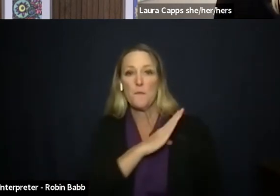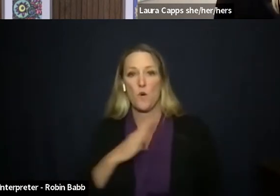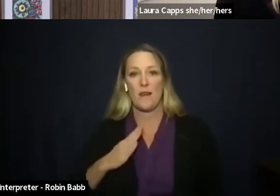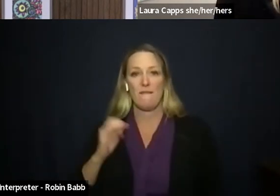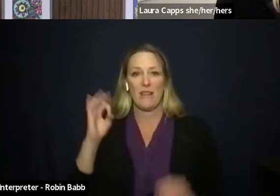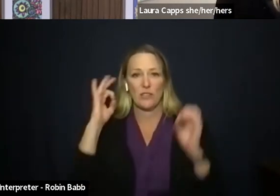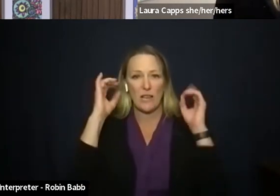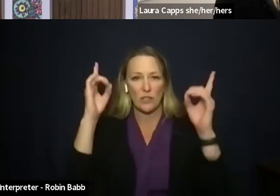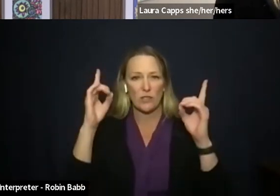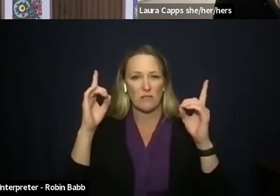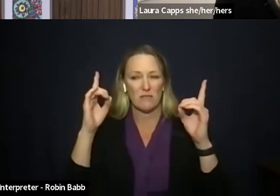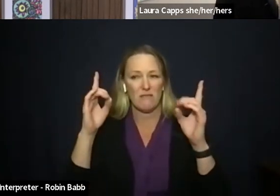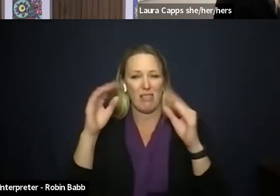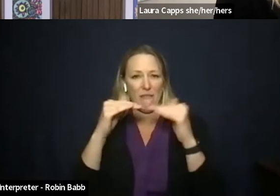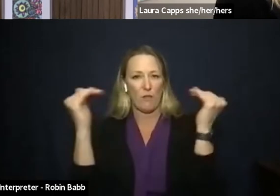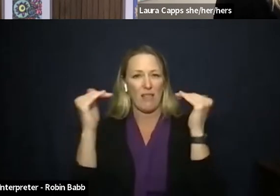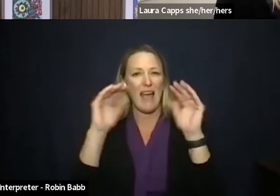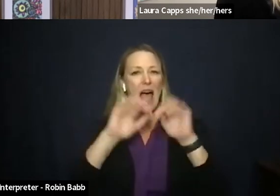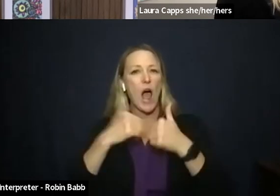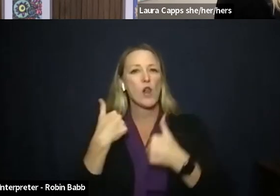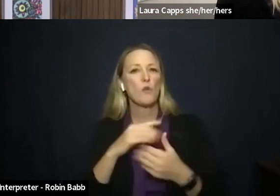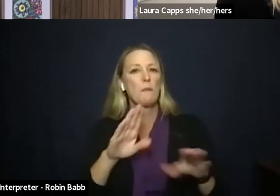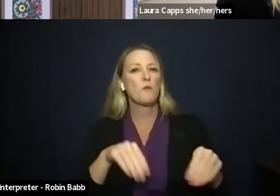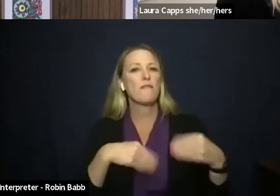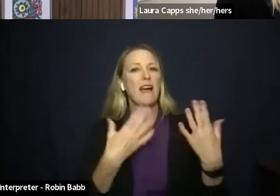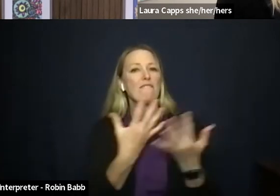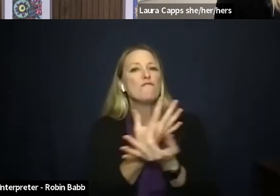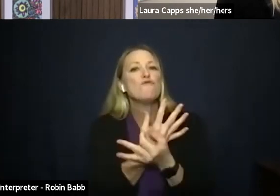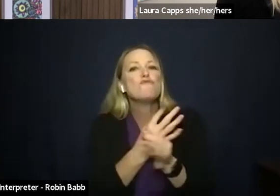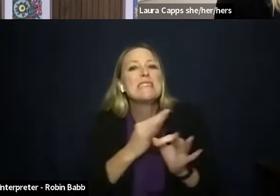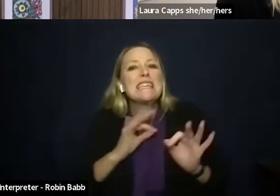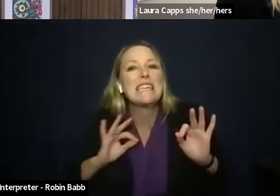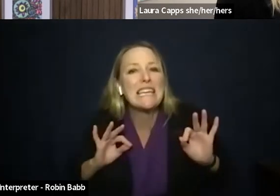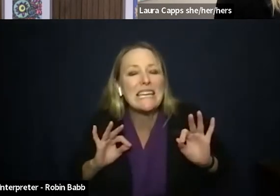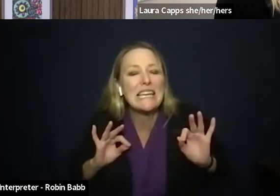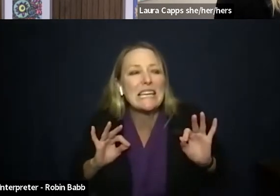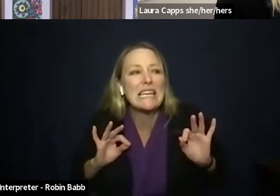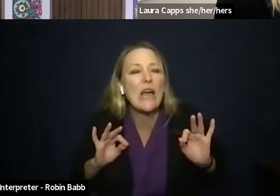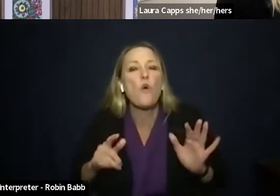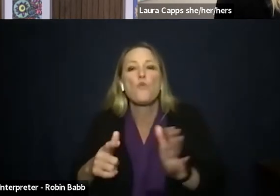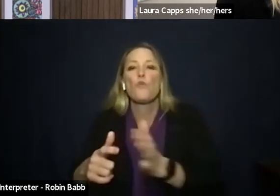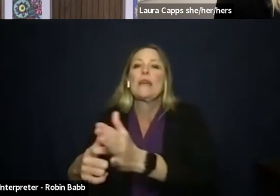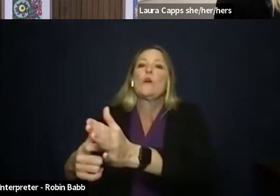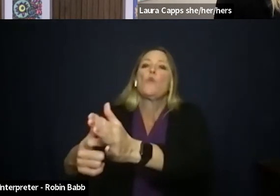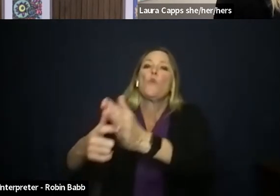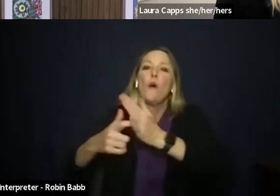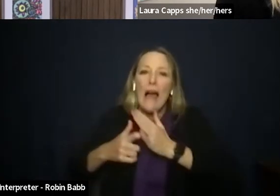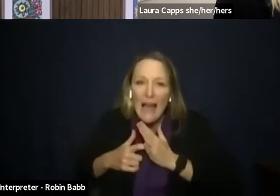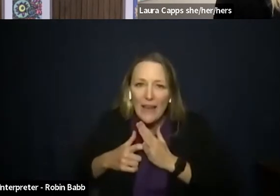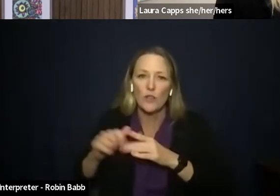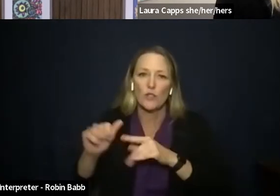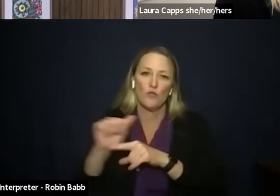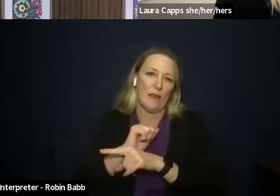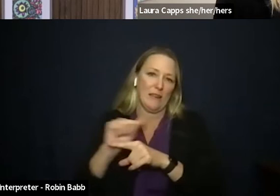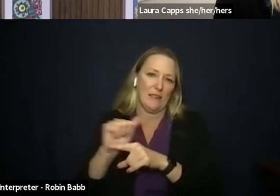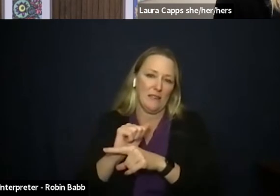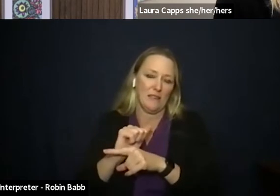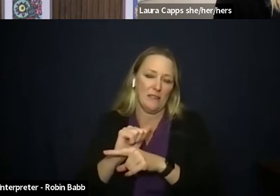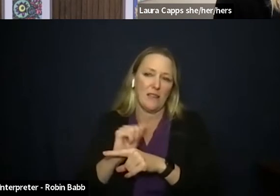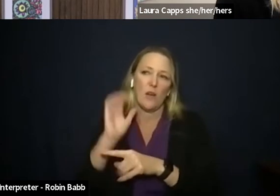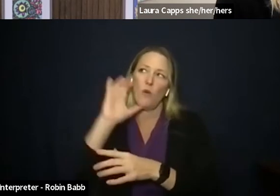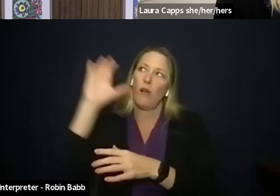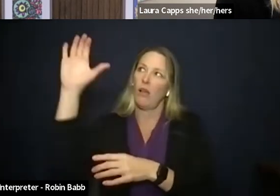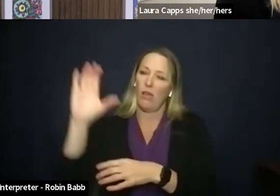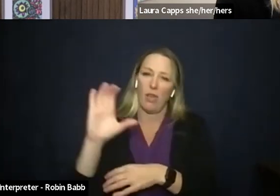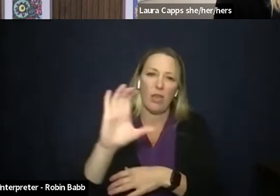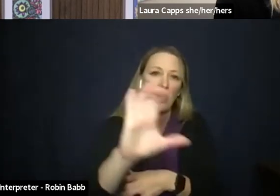free mandated so that the people who feel they can represent you've got the training you've got the resources and you have